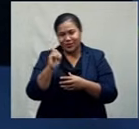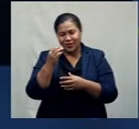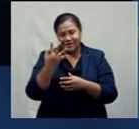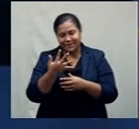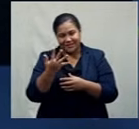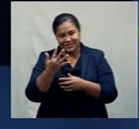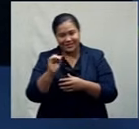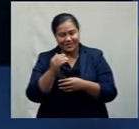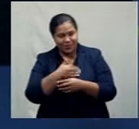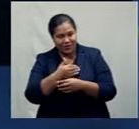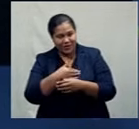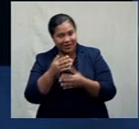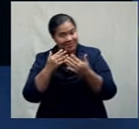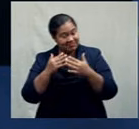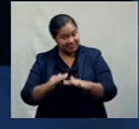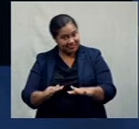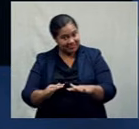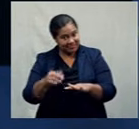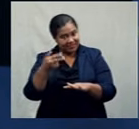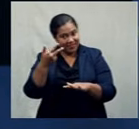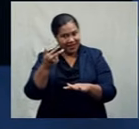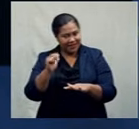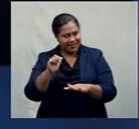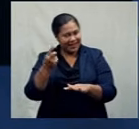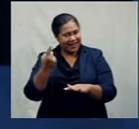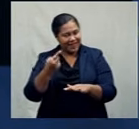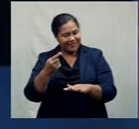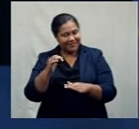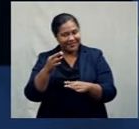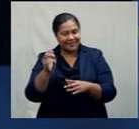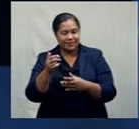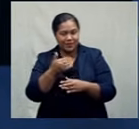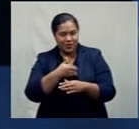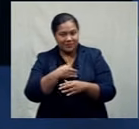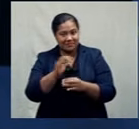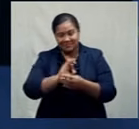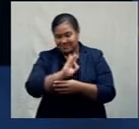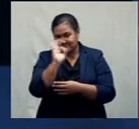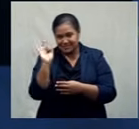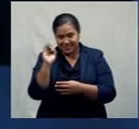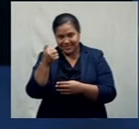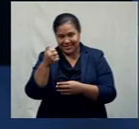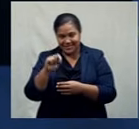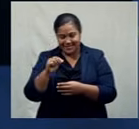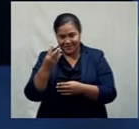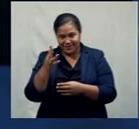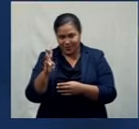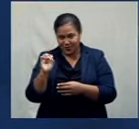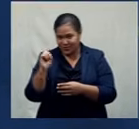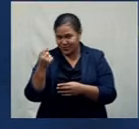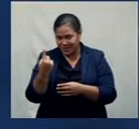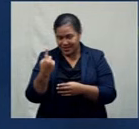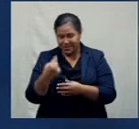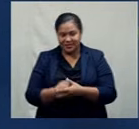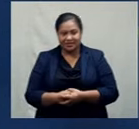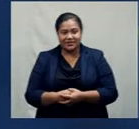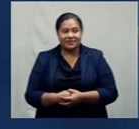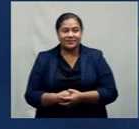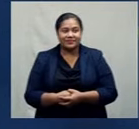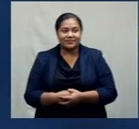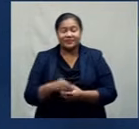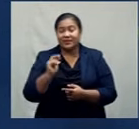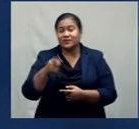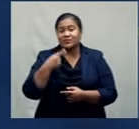a.m. with the next low tide at 8:11 a.m. Sunrise will be at 6:41 a.m.